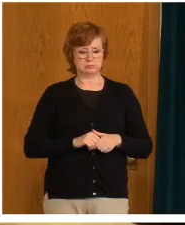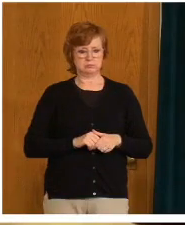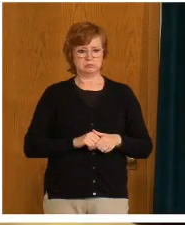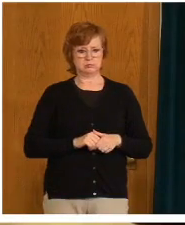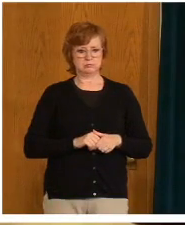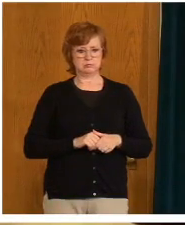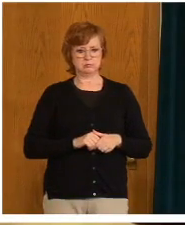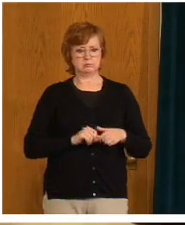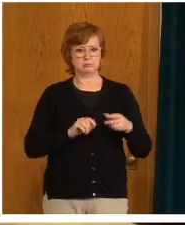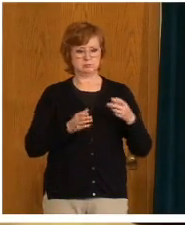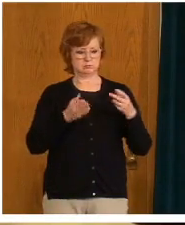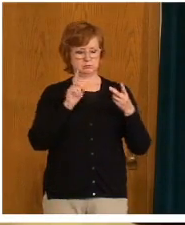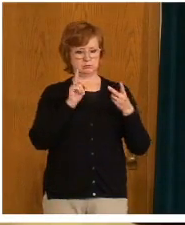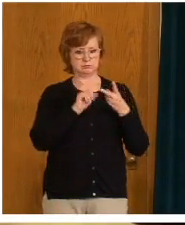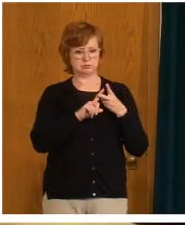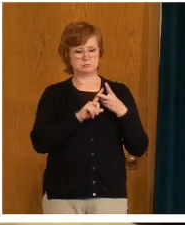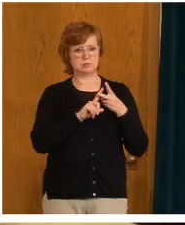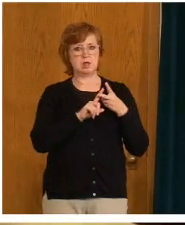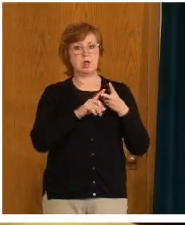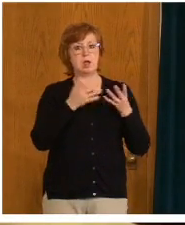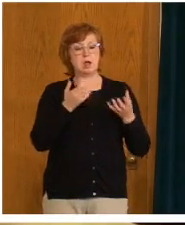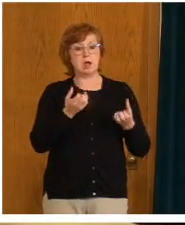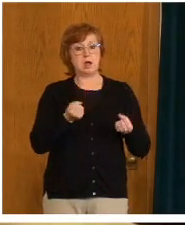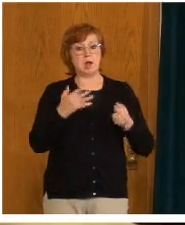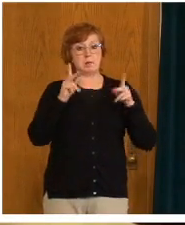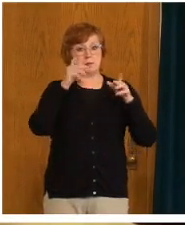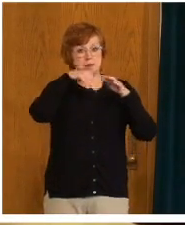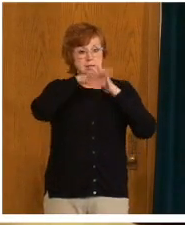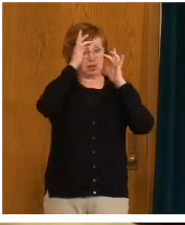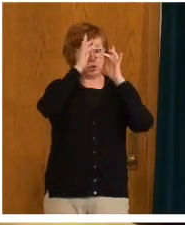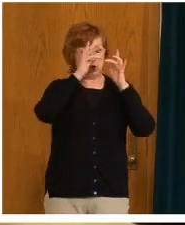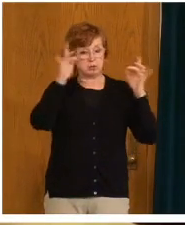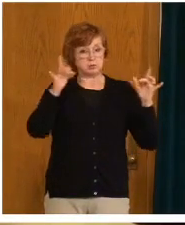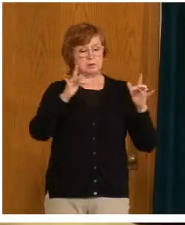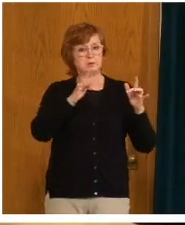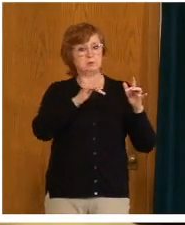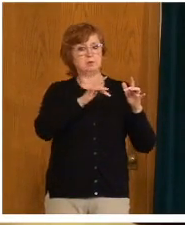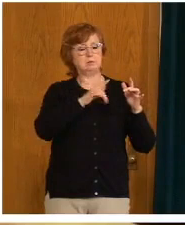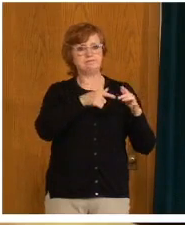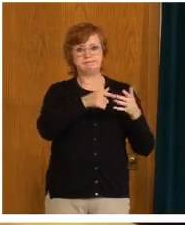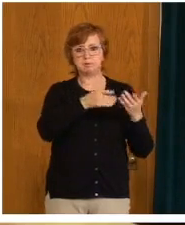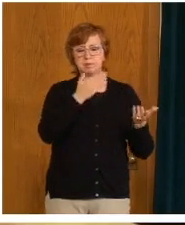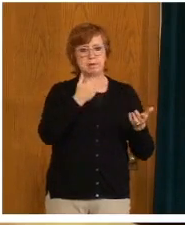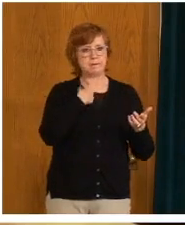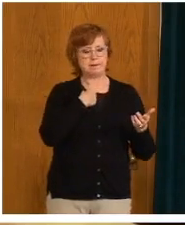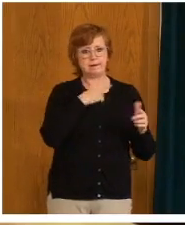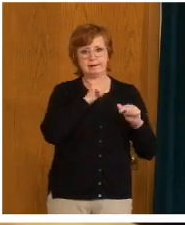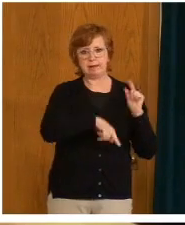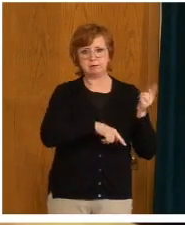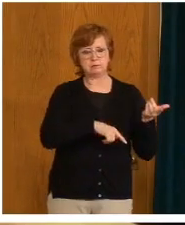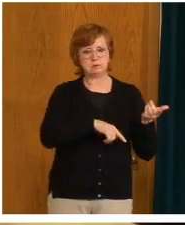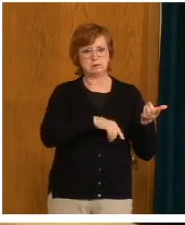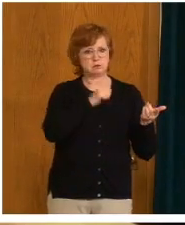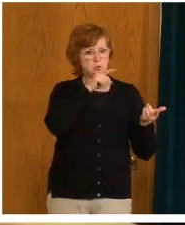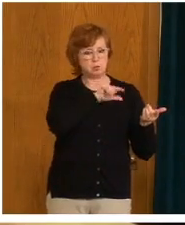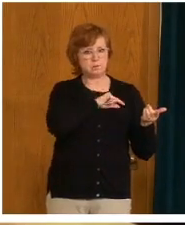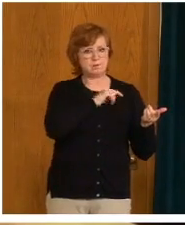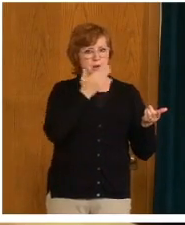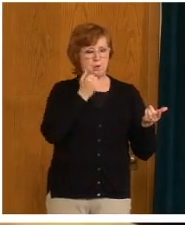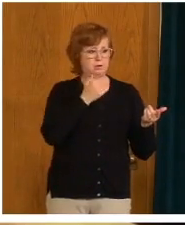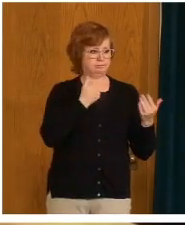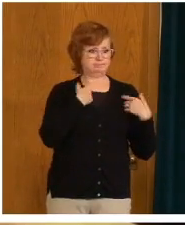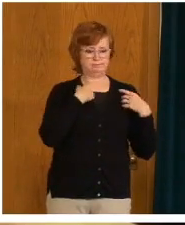have an additional condition that prevents them from receiving a vaccine. May not have been eligible up until this point. We may not